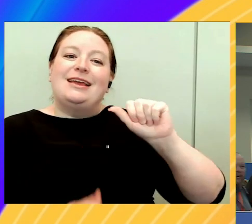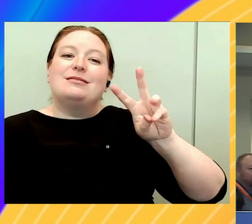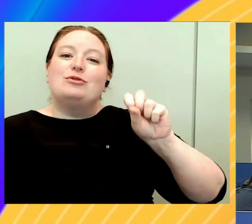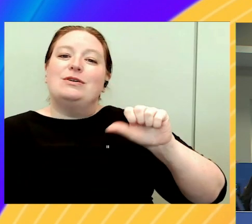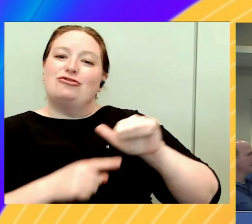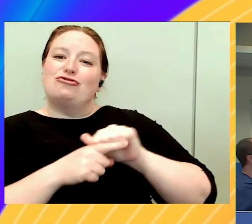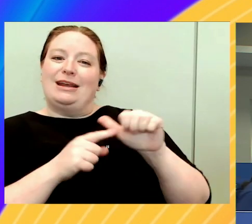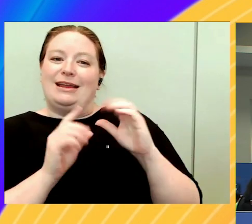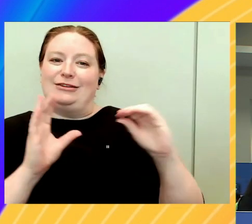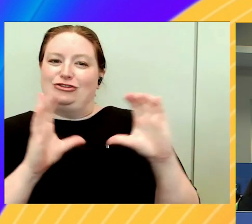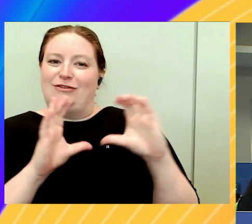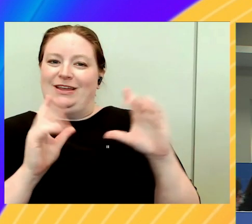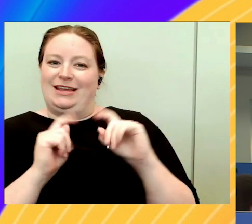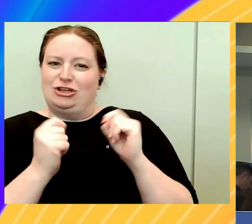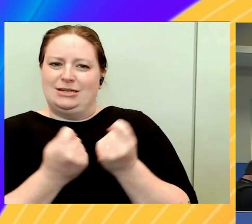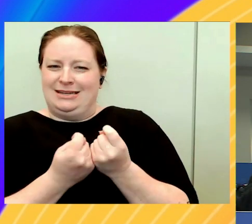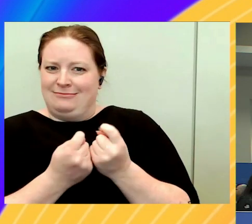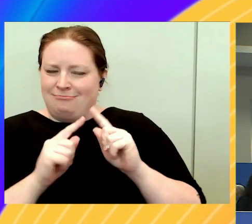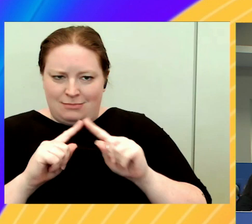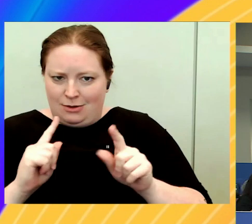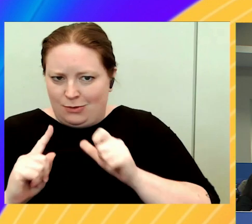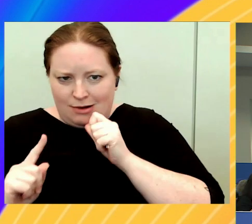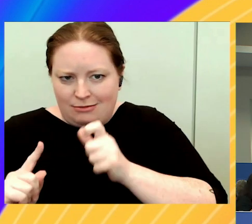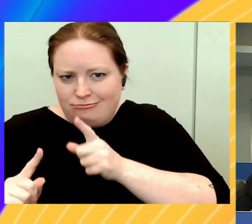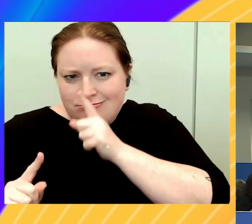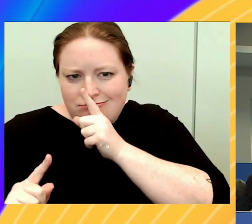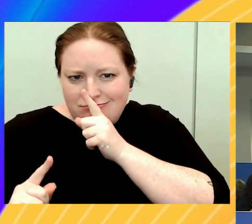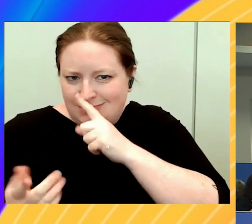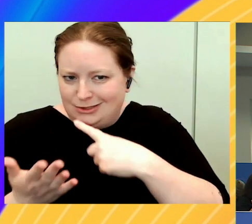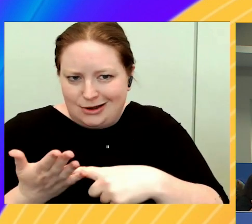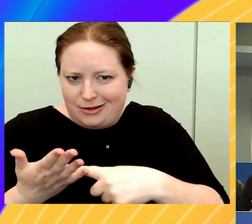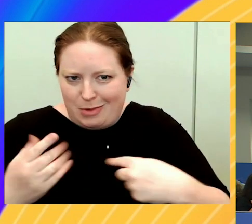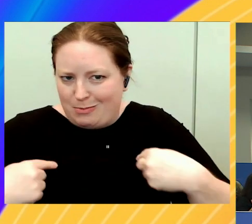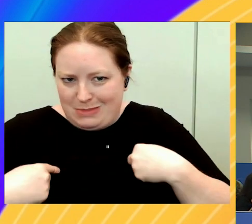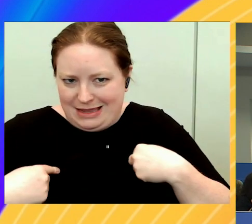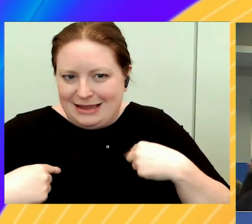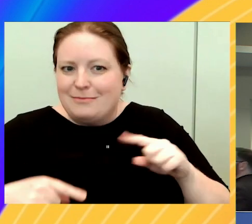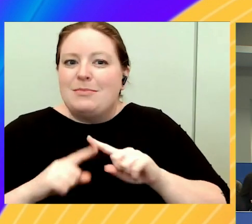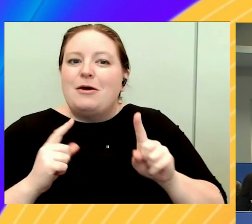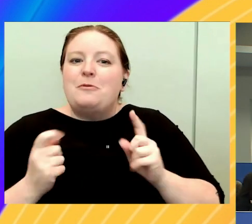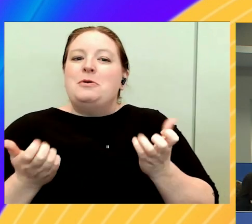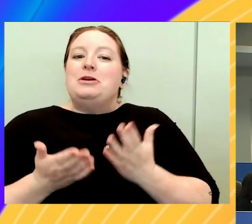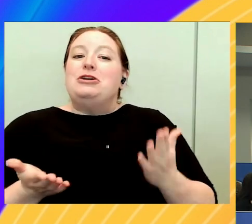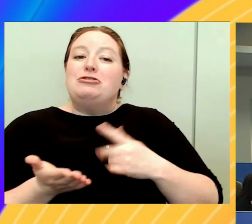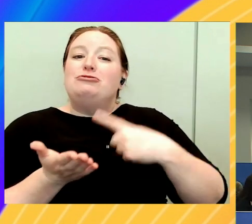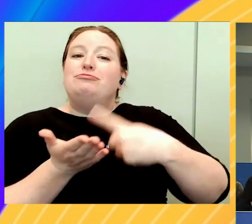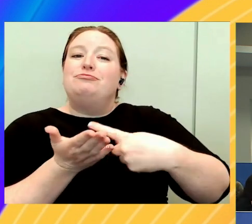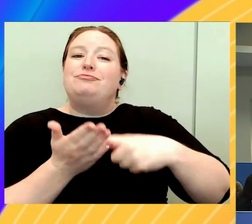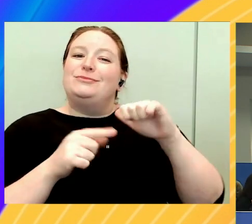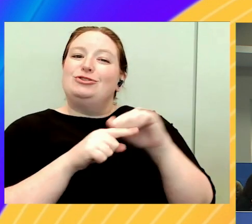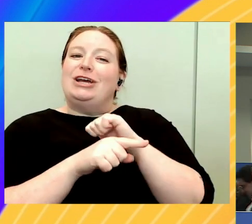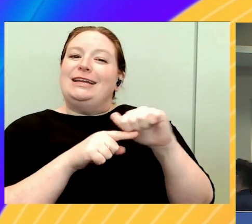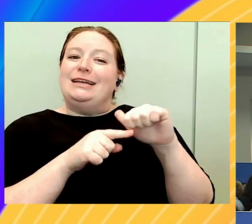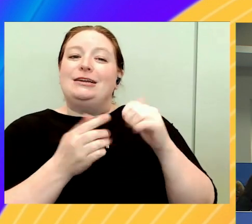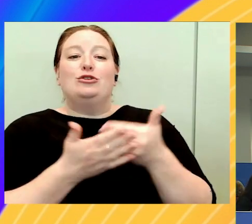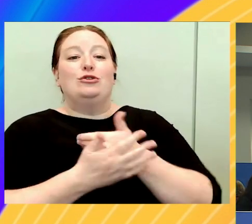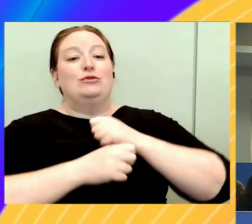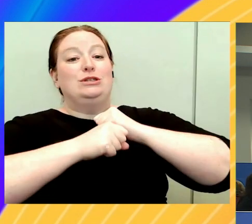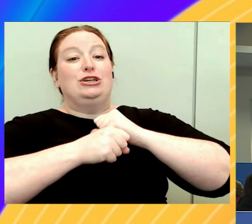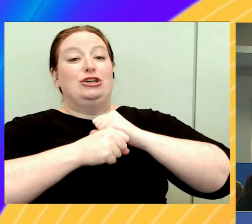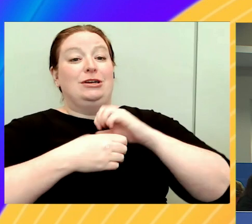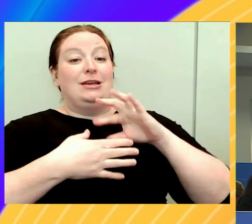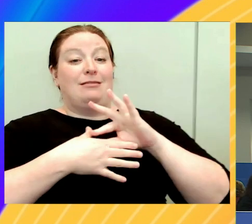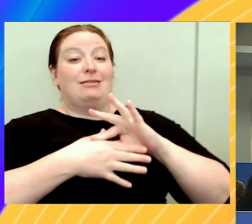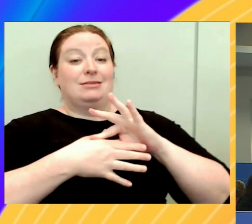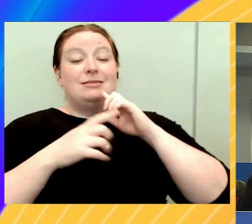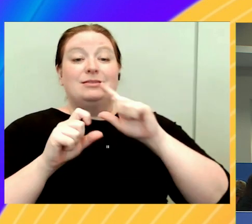not here to talk about me. We are here to talk about some training, though. We're here to talk about some new security content that has been released to the AWS